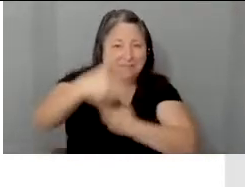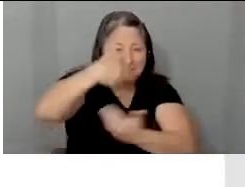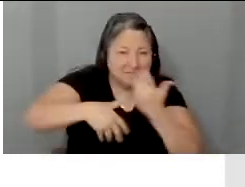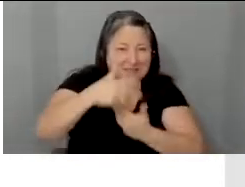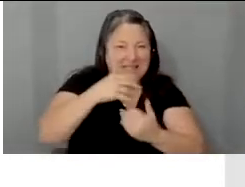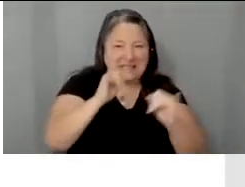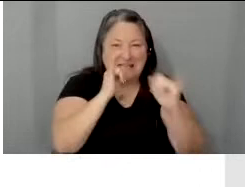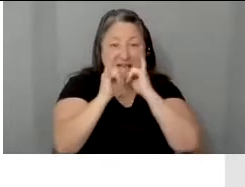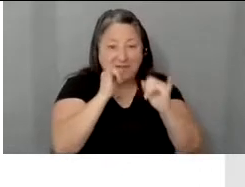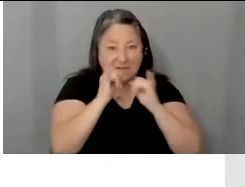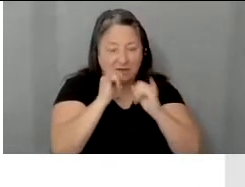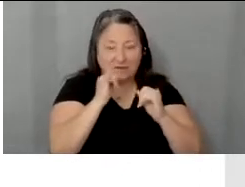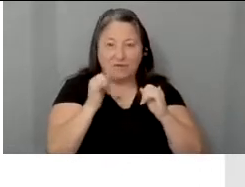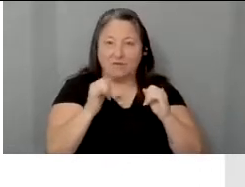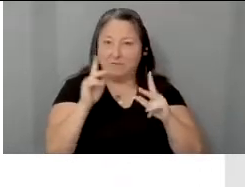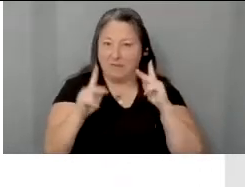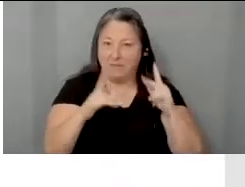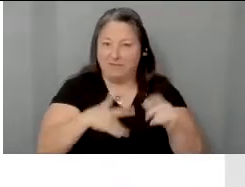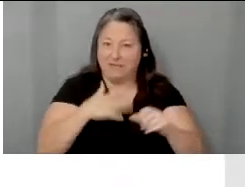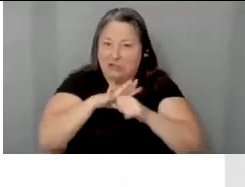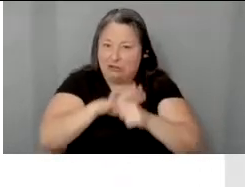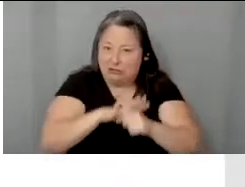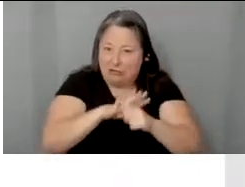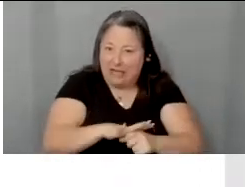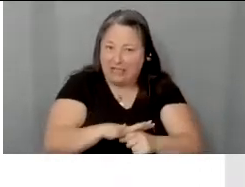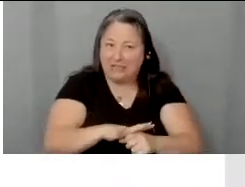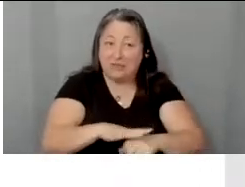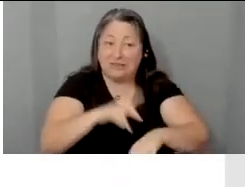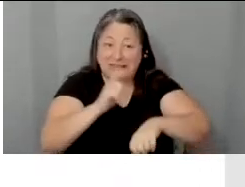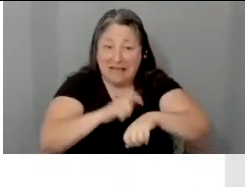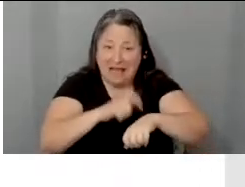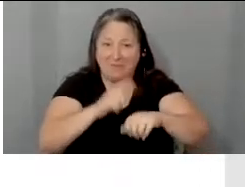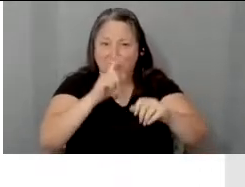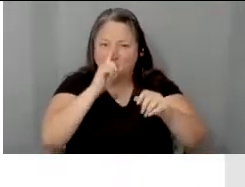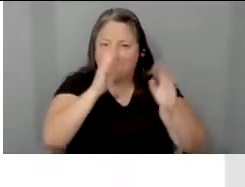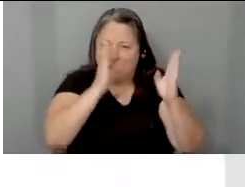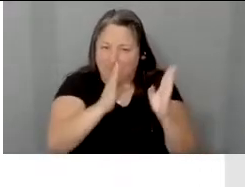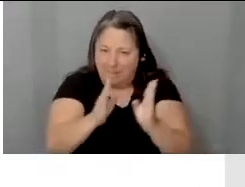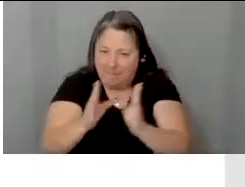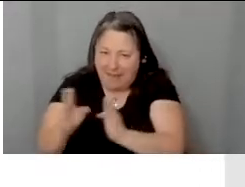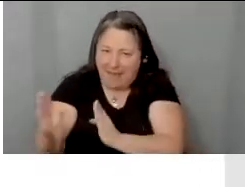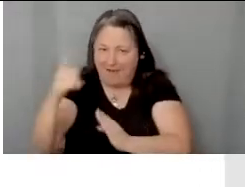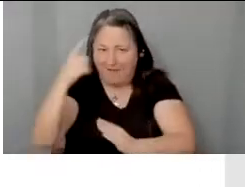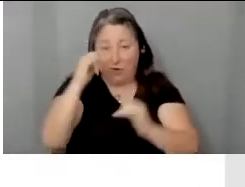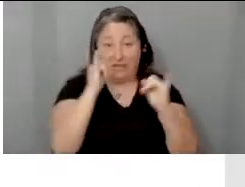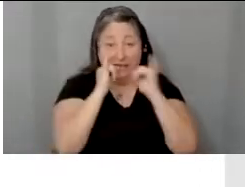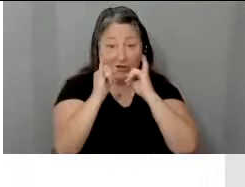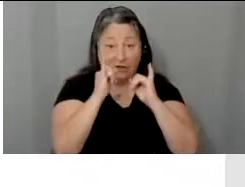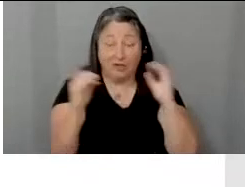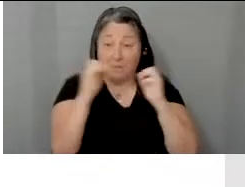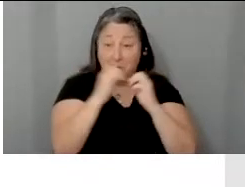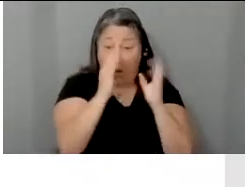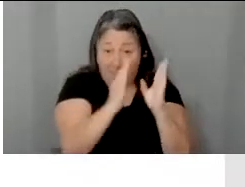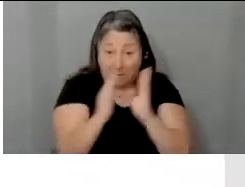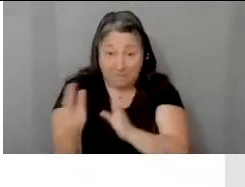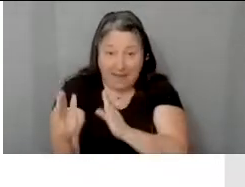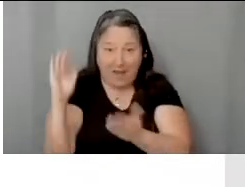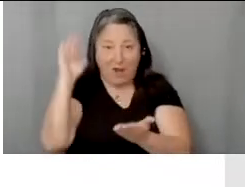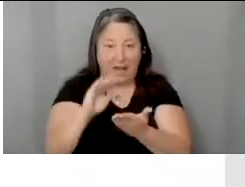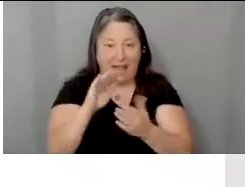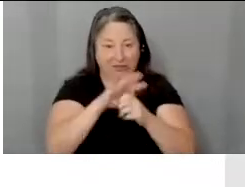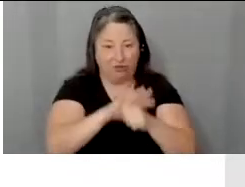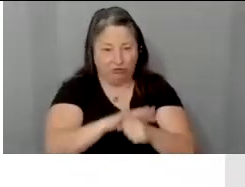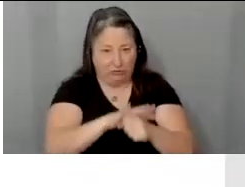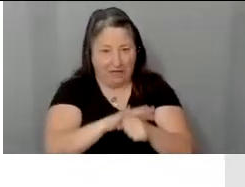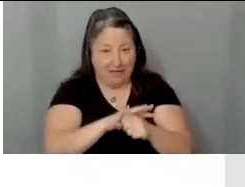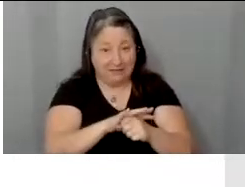very, very stressed out. So taking the time to prepare for the interview, the more you prepare, the less stressful it's going to be. You know, it's